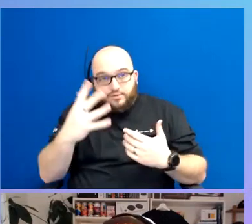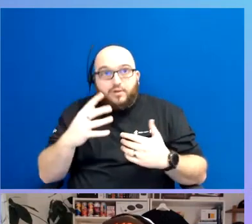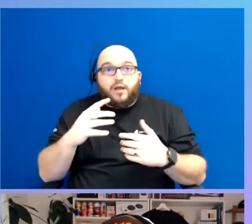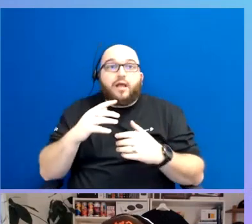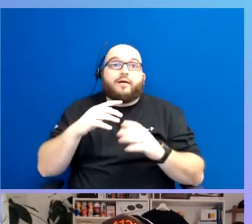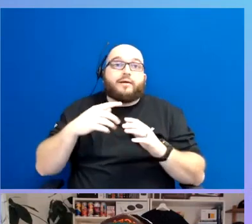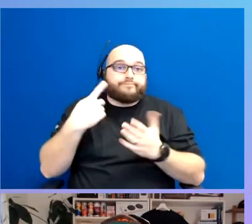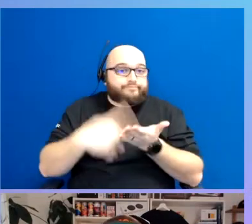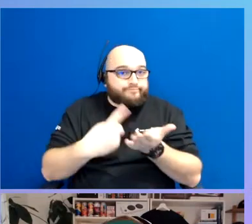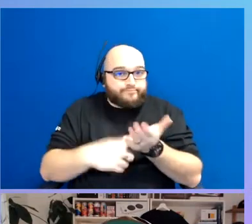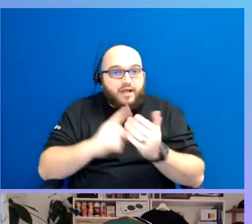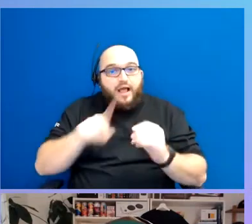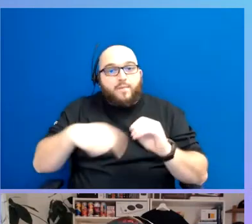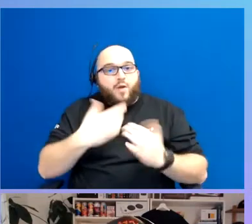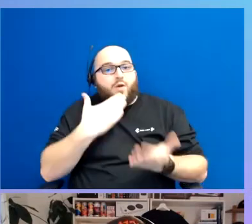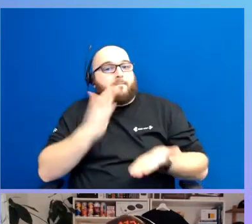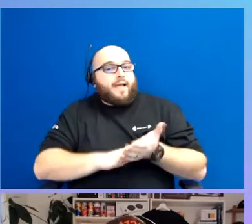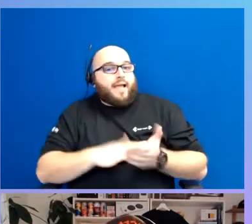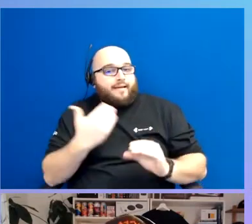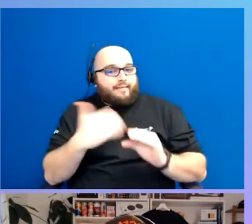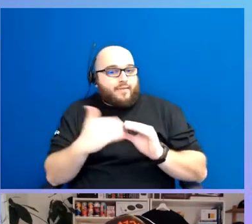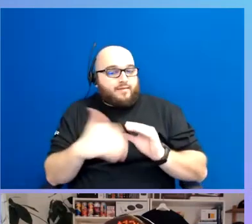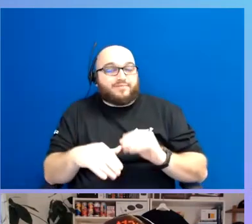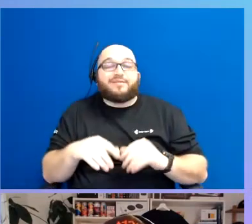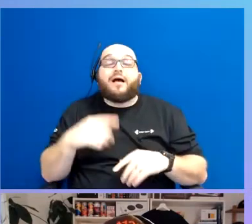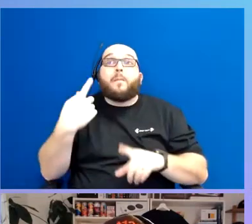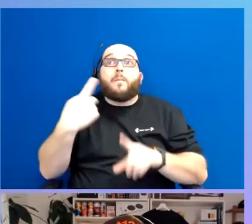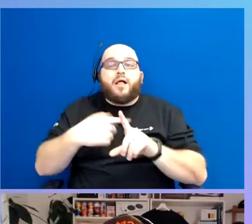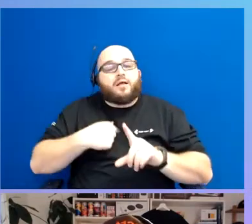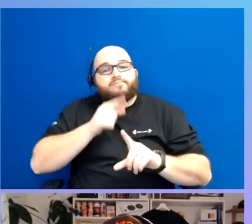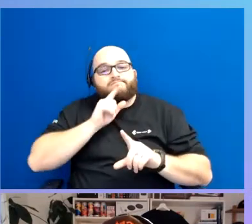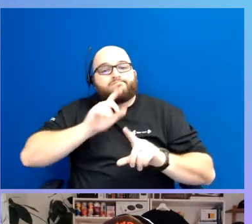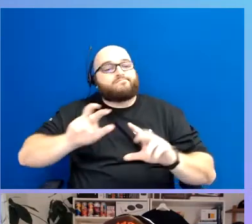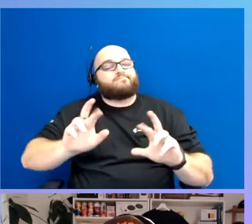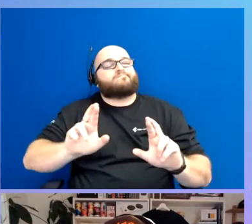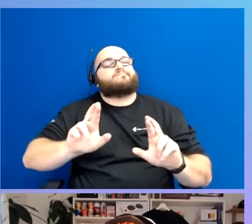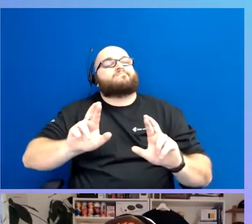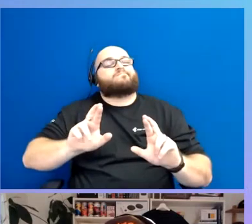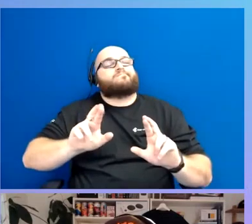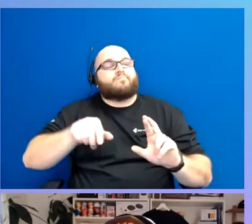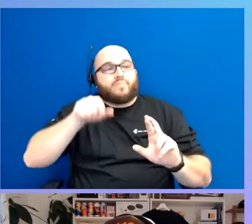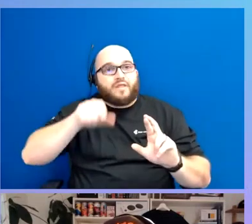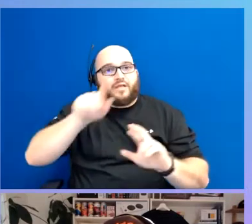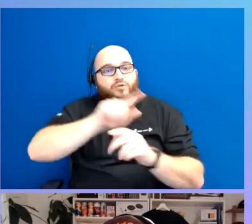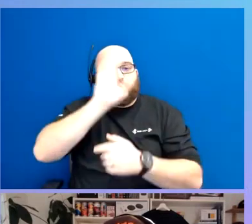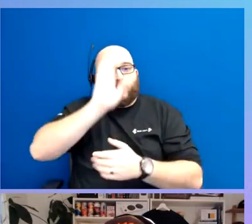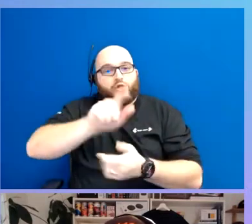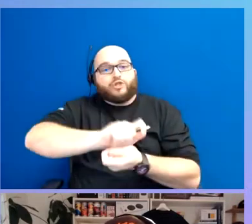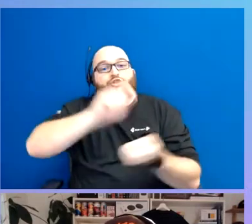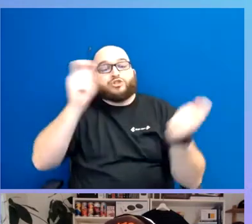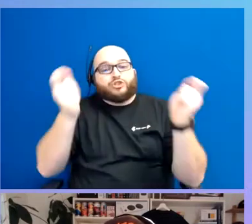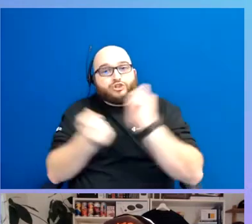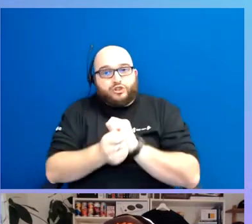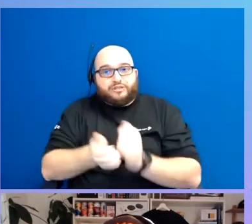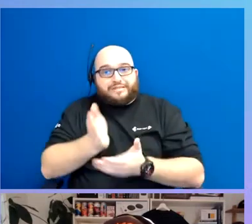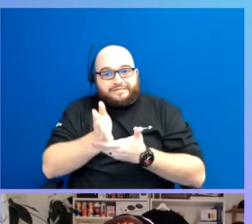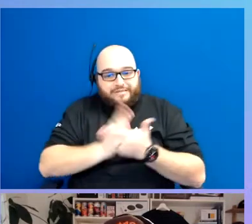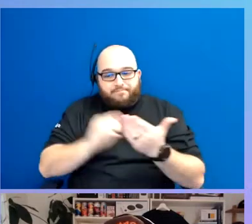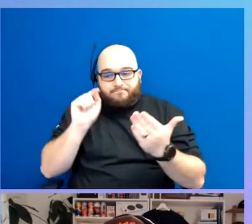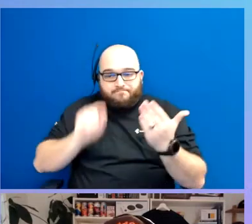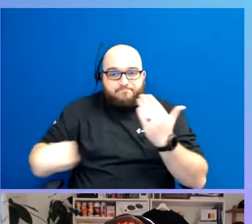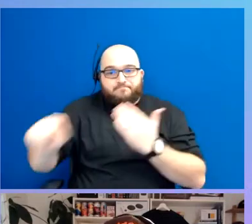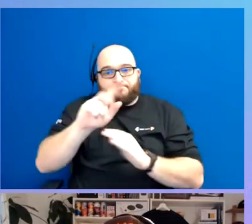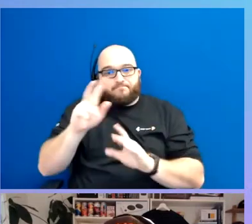emails. And I really, really hope that this is going to change the perspective of some of the